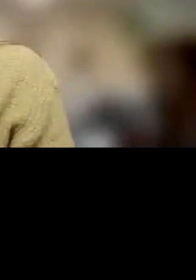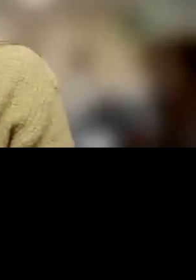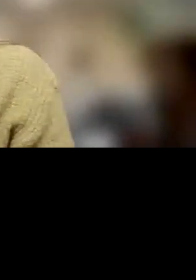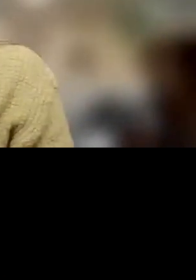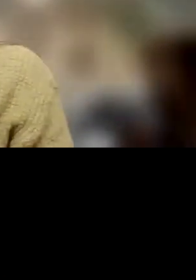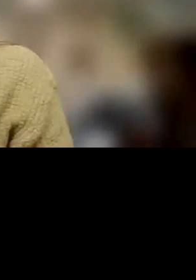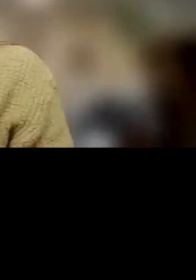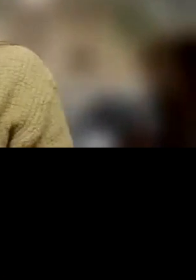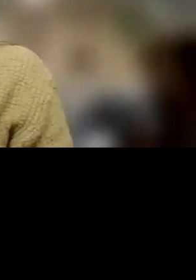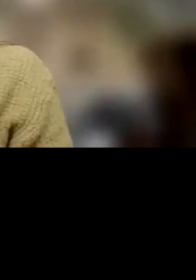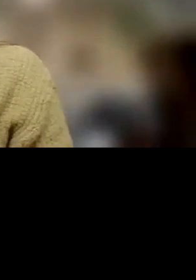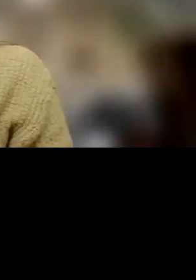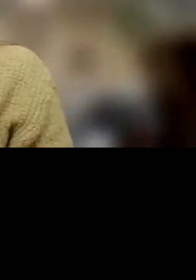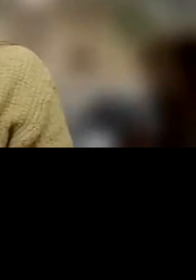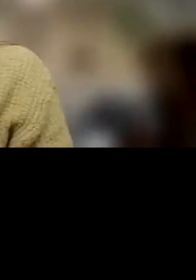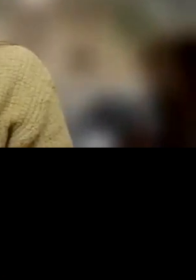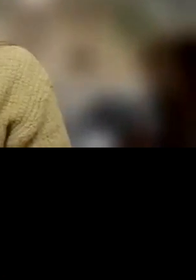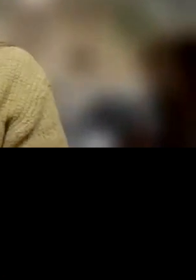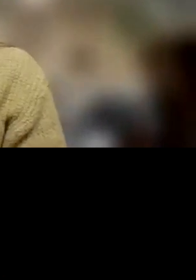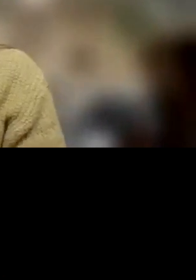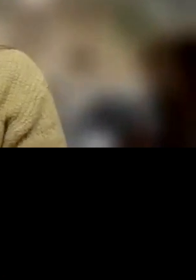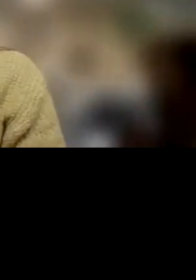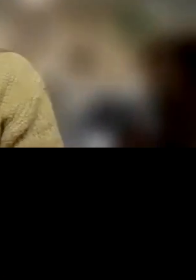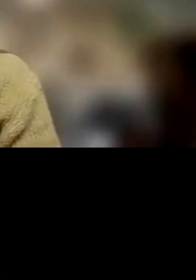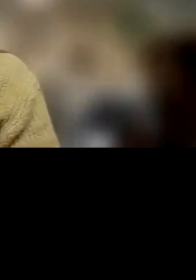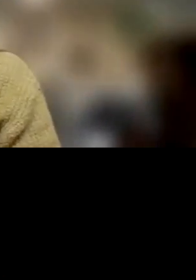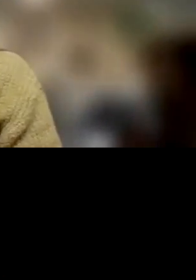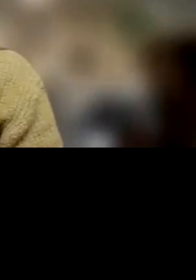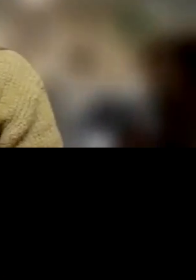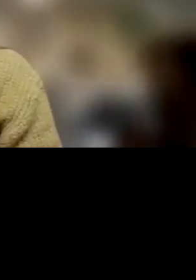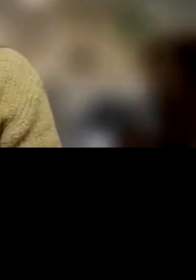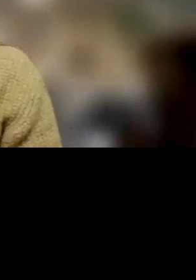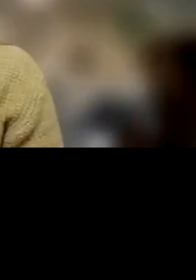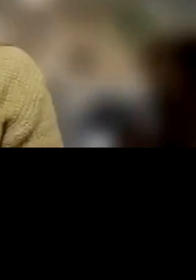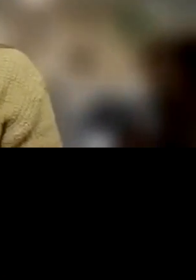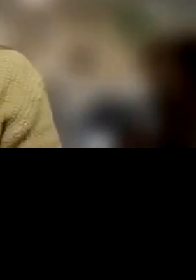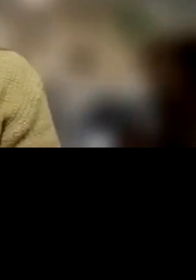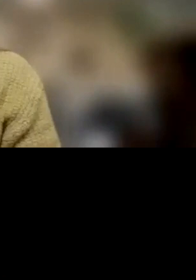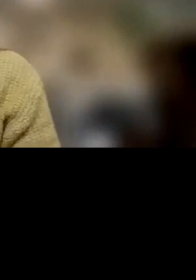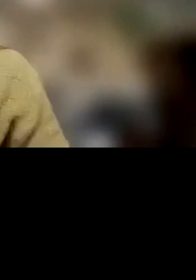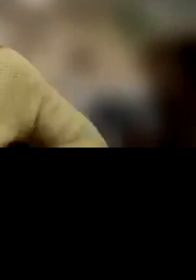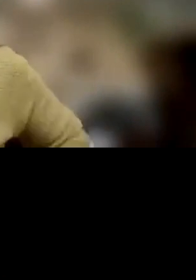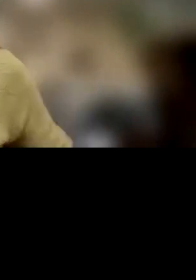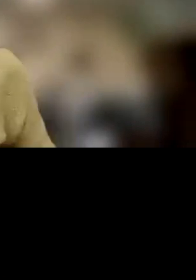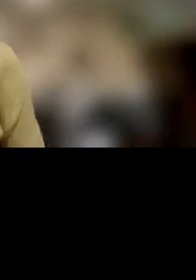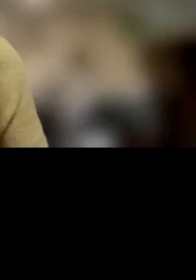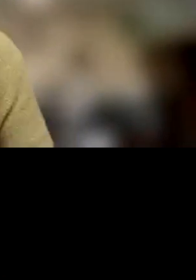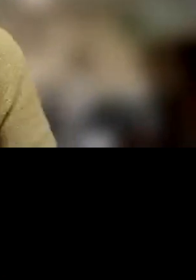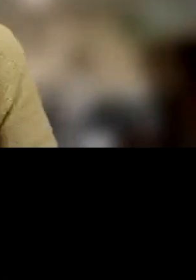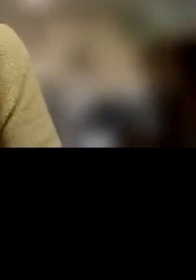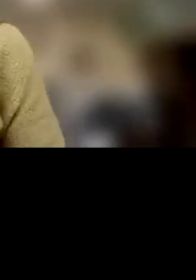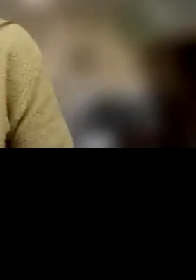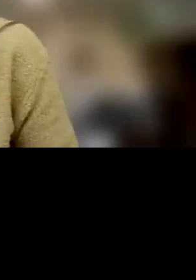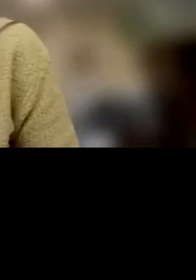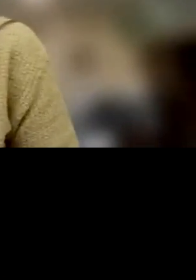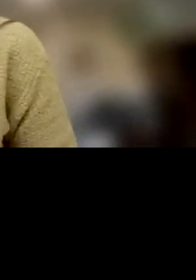always happy to connect with anyone afterwards as well. Thank you, Melanie. That was